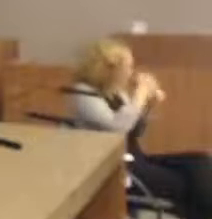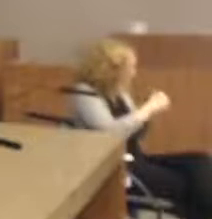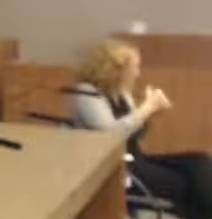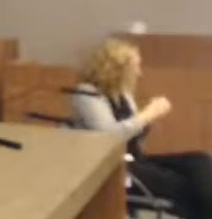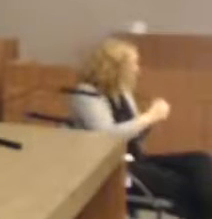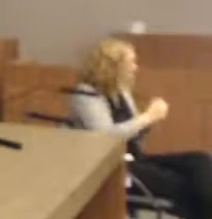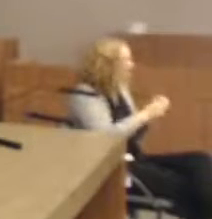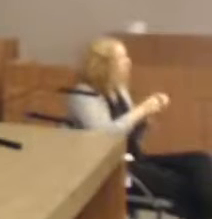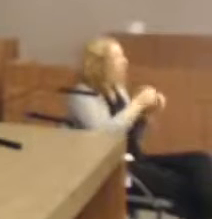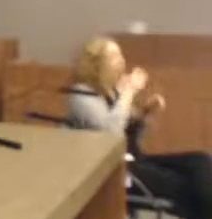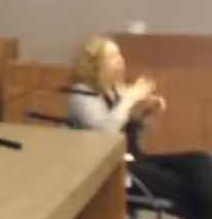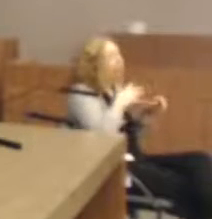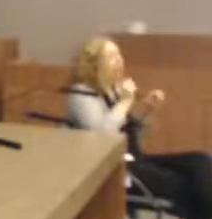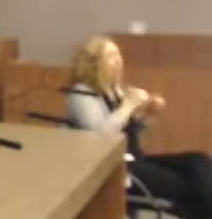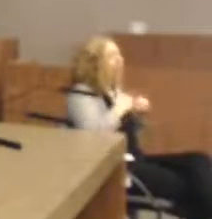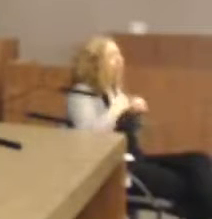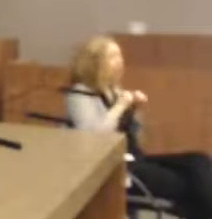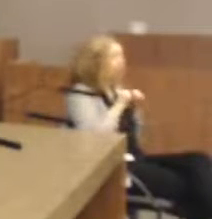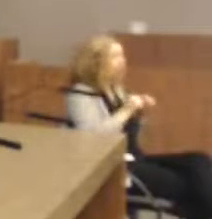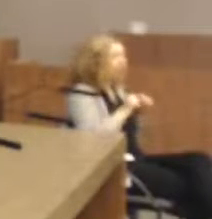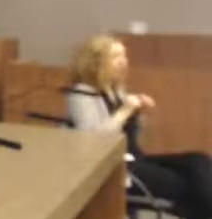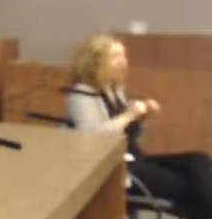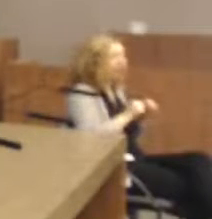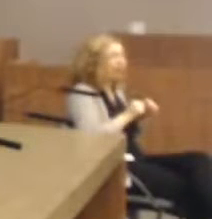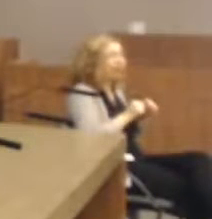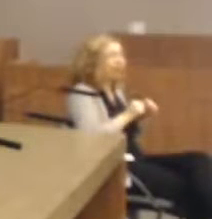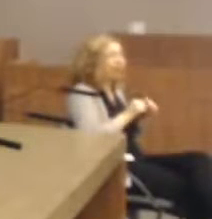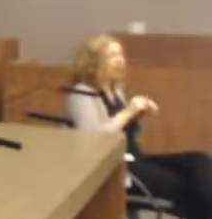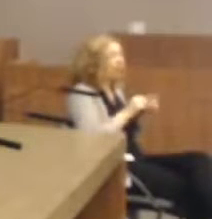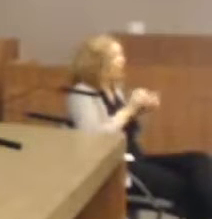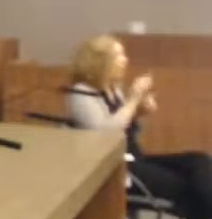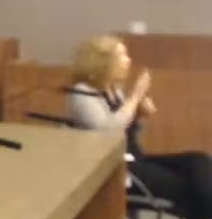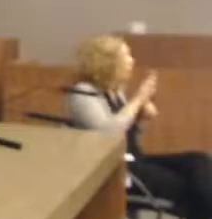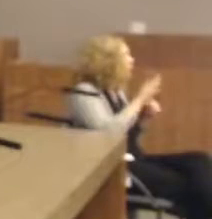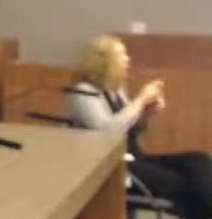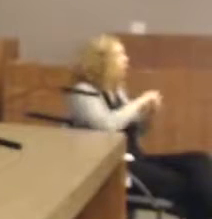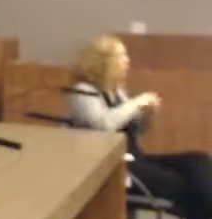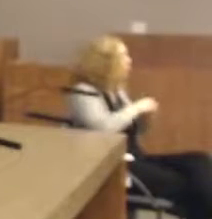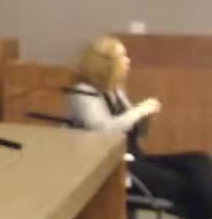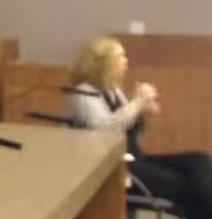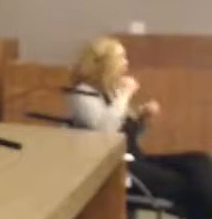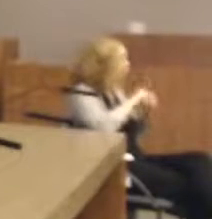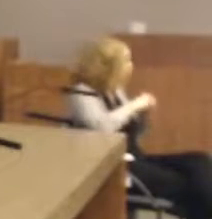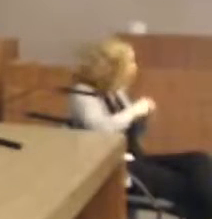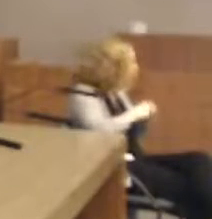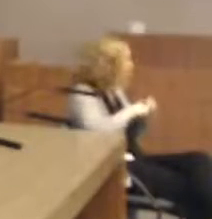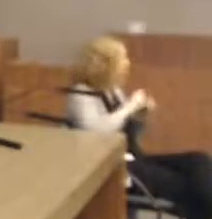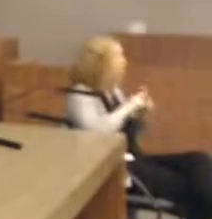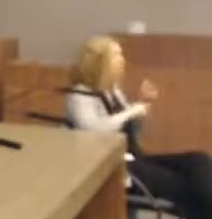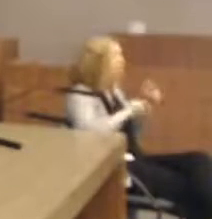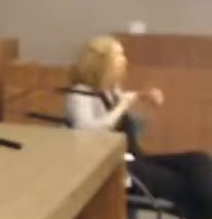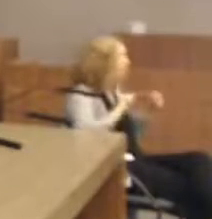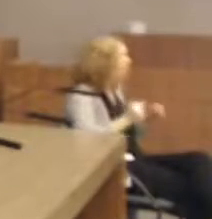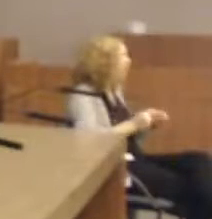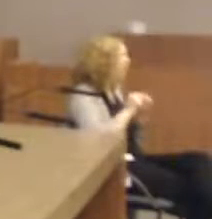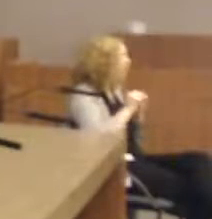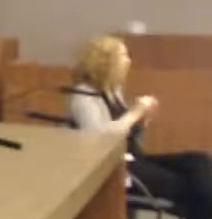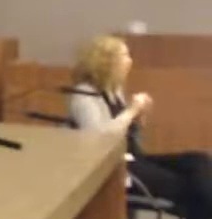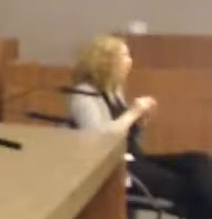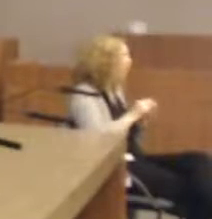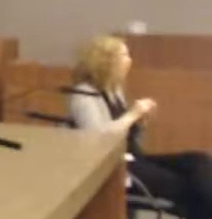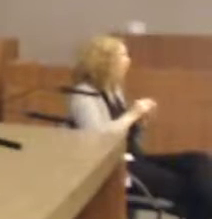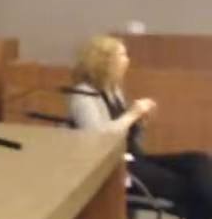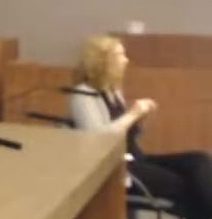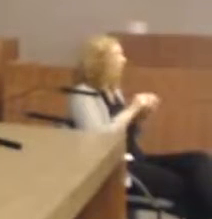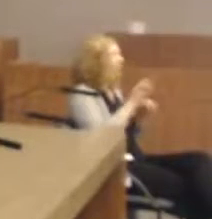actually have, women can have chronic gynecological problems, chronic back problems, chronic pain. We have things